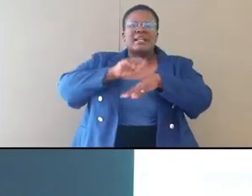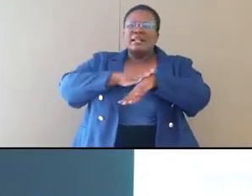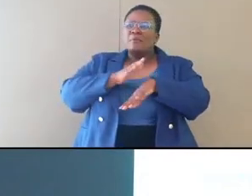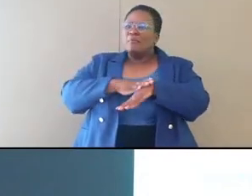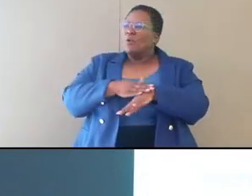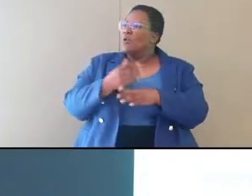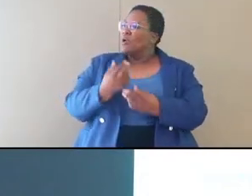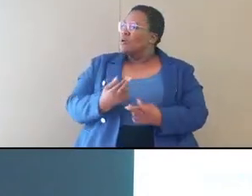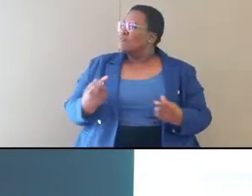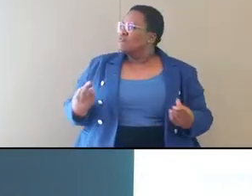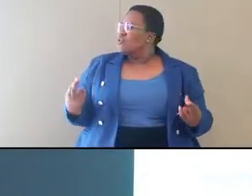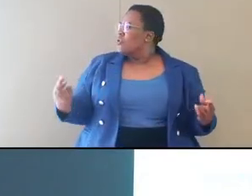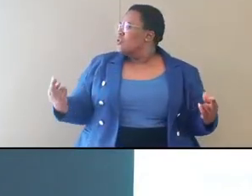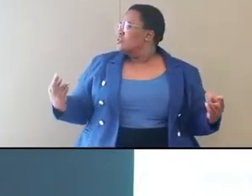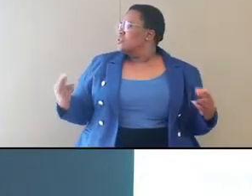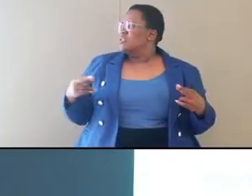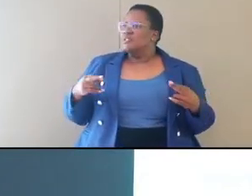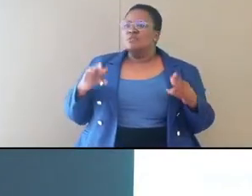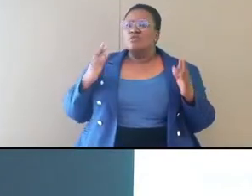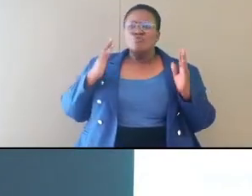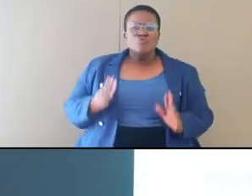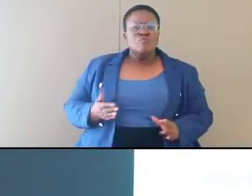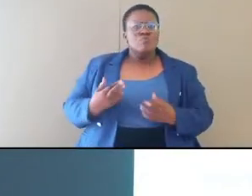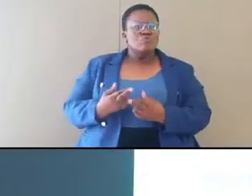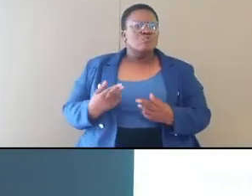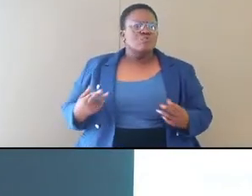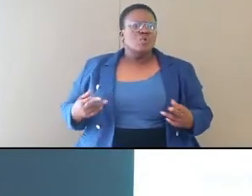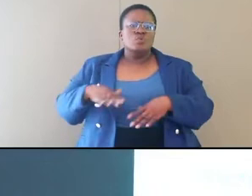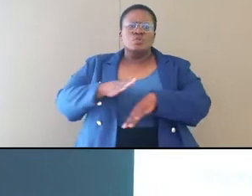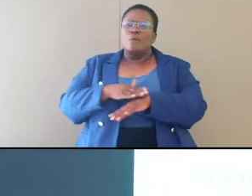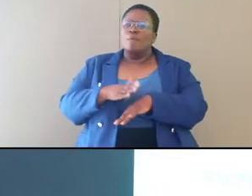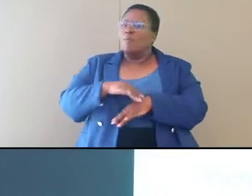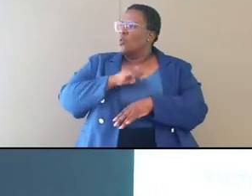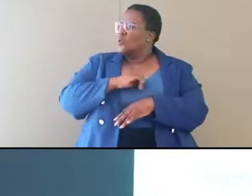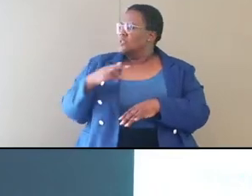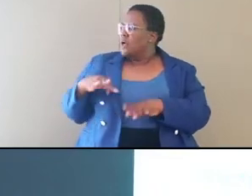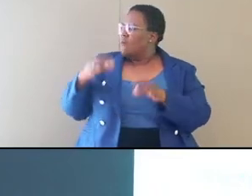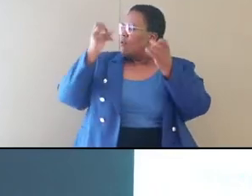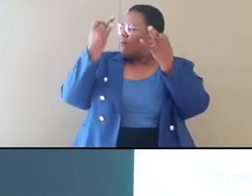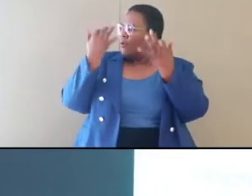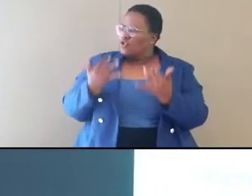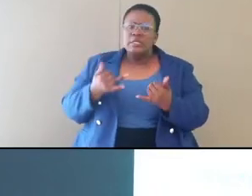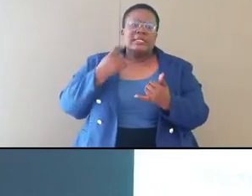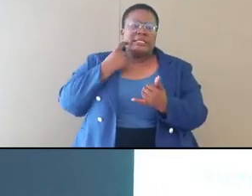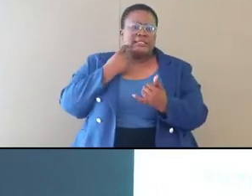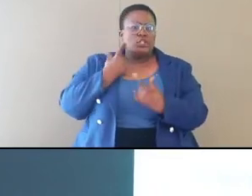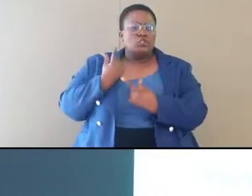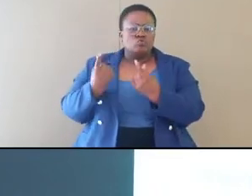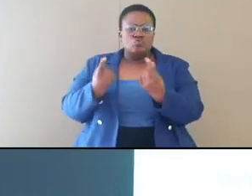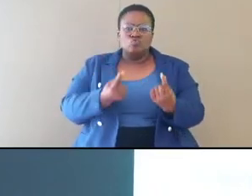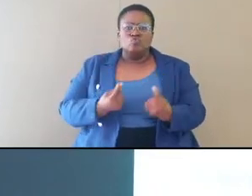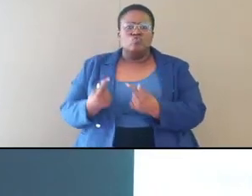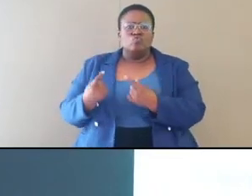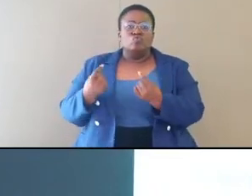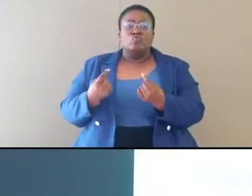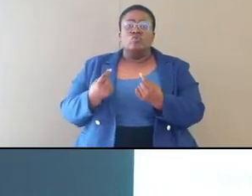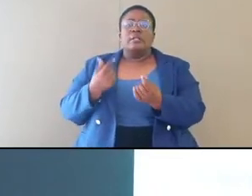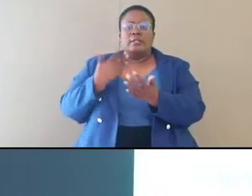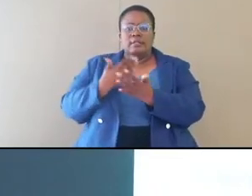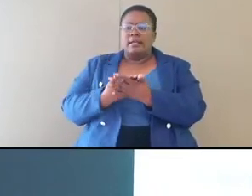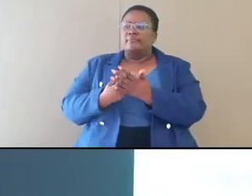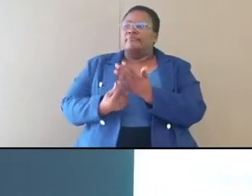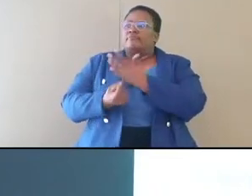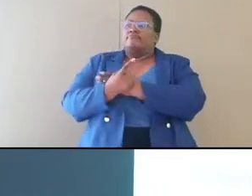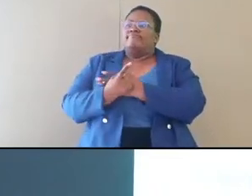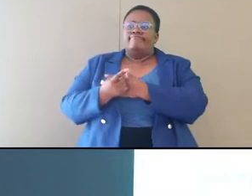resources. It doesn't require, you know, more personnel budget. It's easy to administer. And it would immediately have an